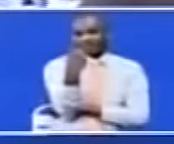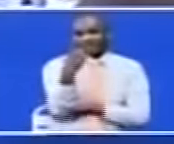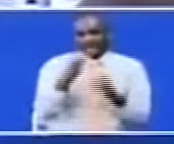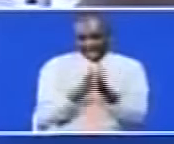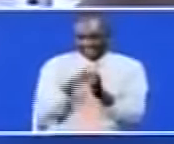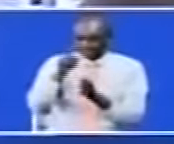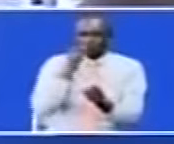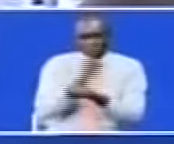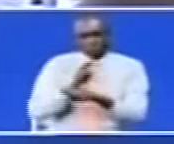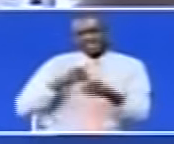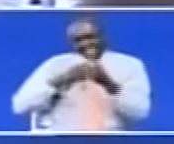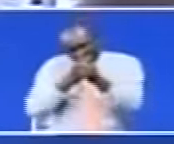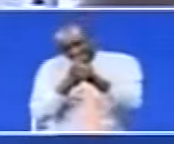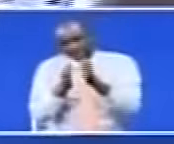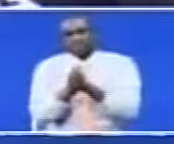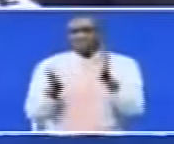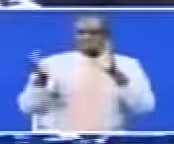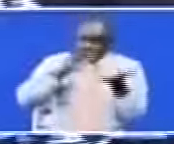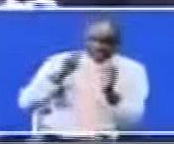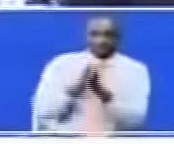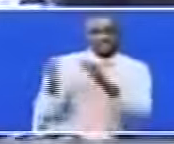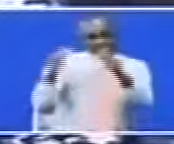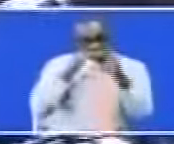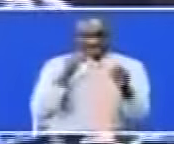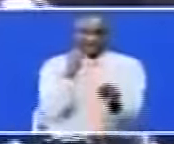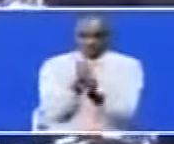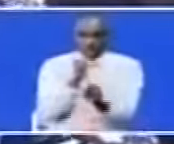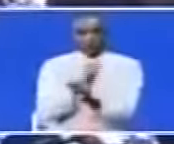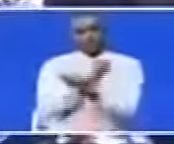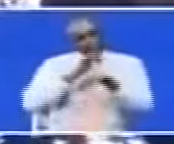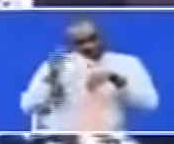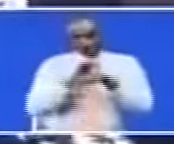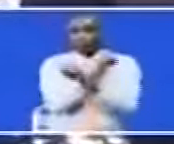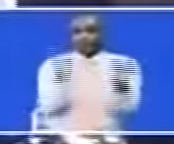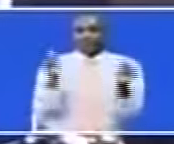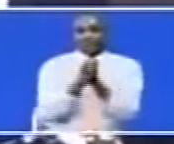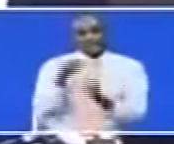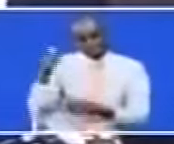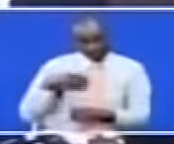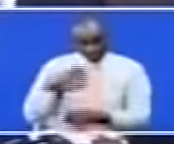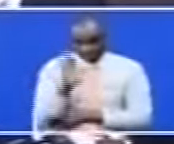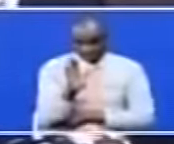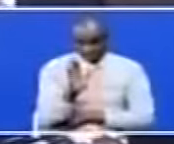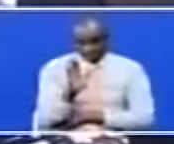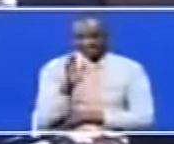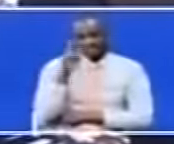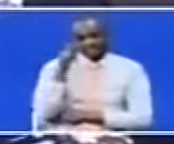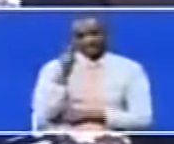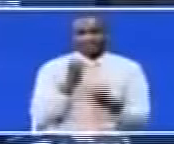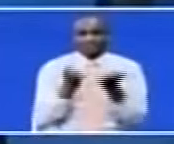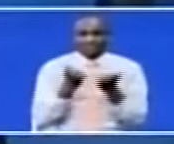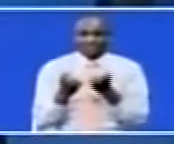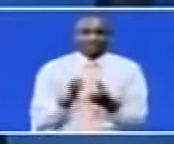measured parameters such as leadership, fairness, and equity and operational effectiveness, among others. Ashley Mazuri, KTN